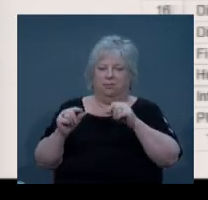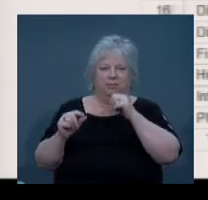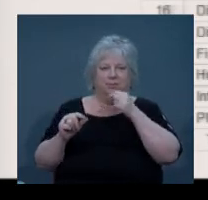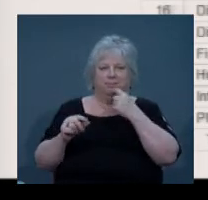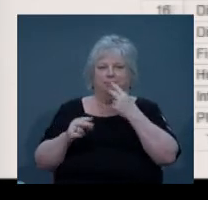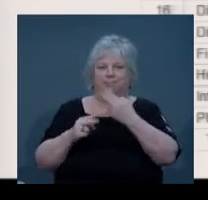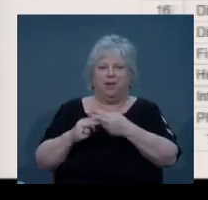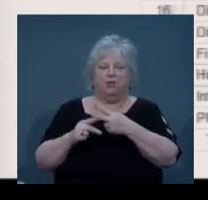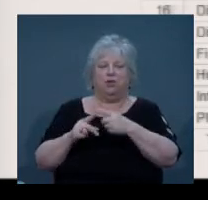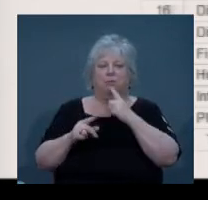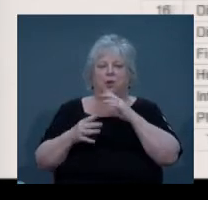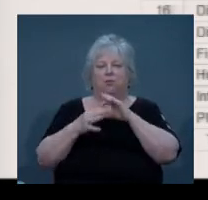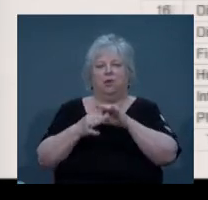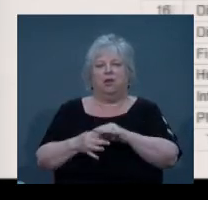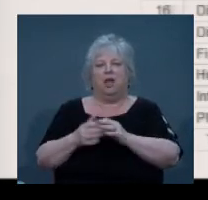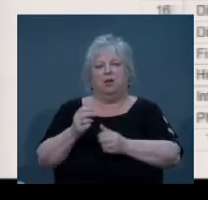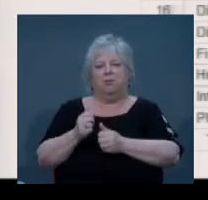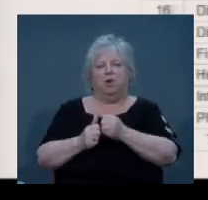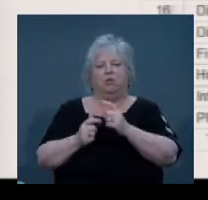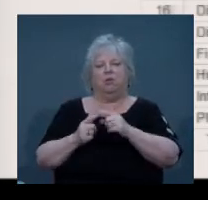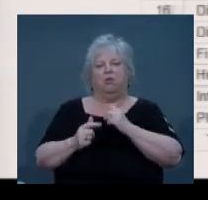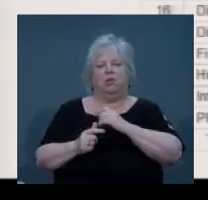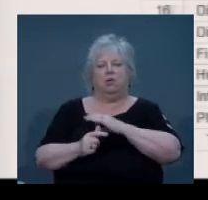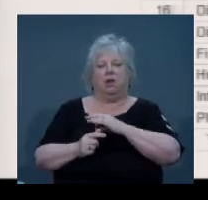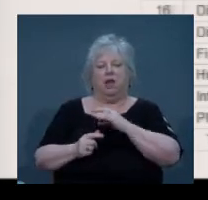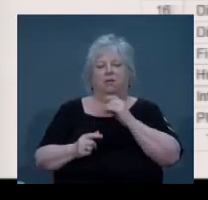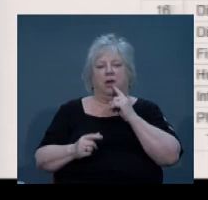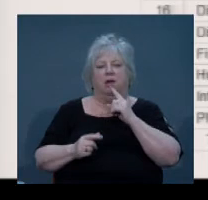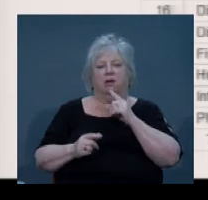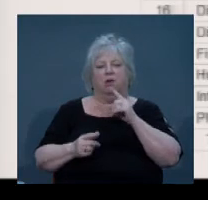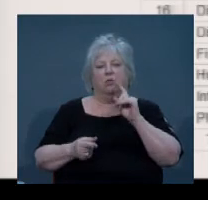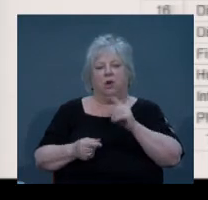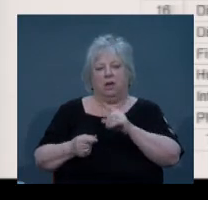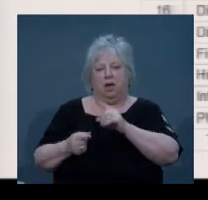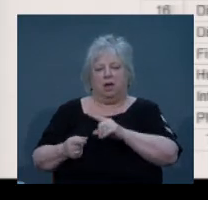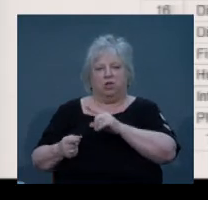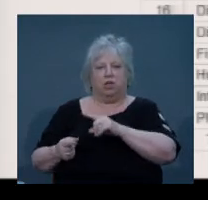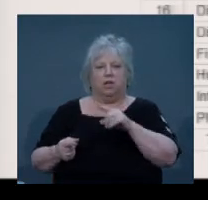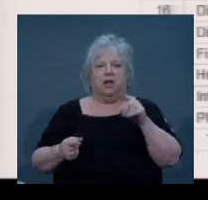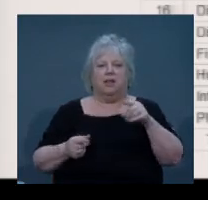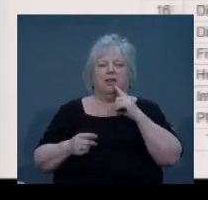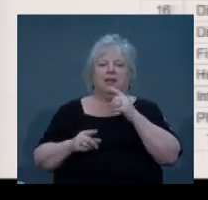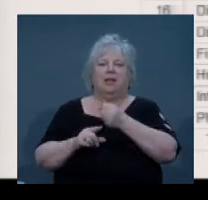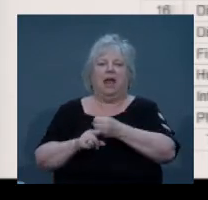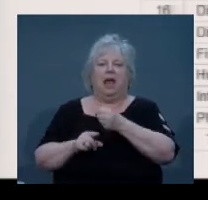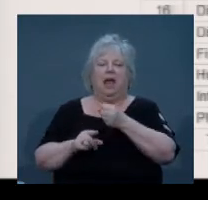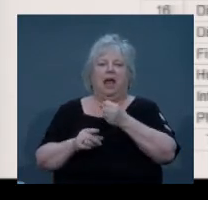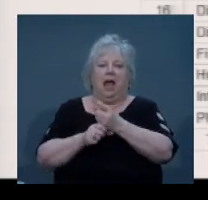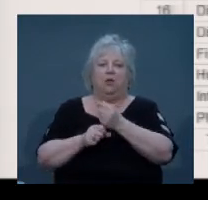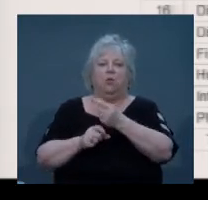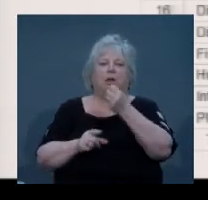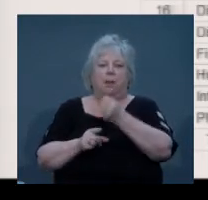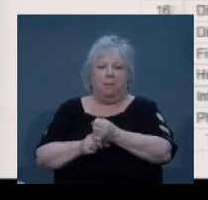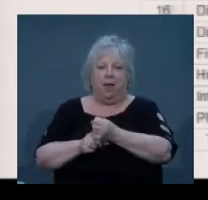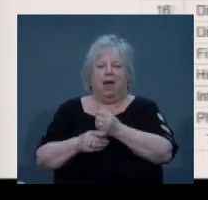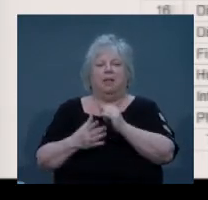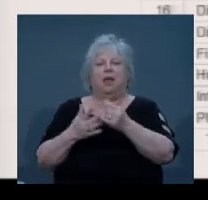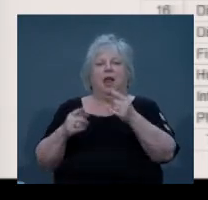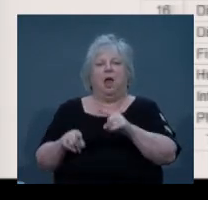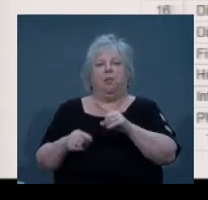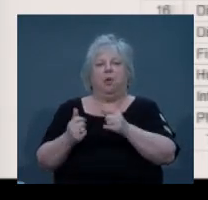do with the staffing reductions, and this is the annual impact of that happened with the adoption of the budget